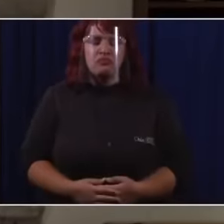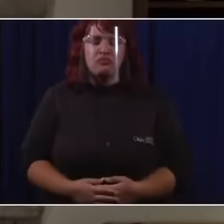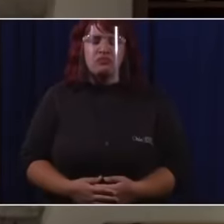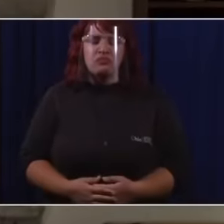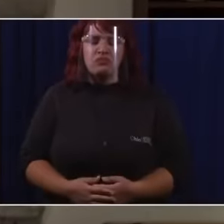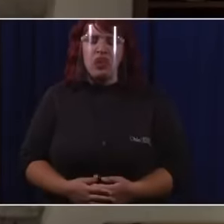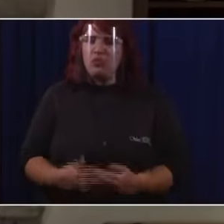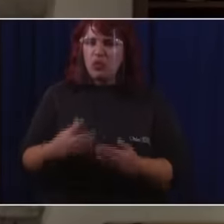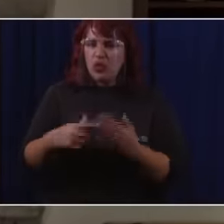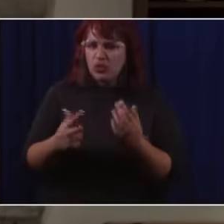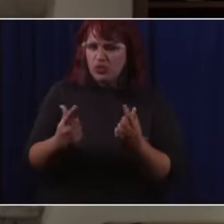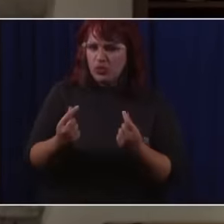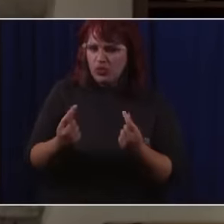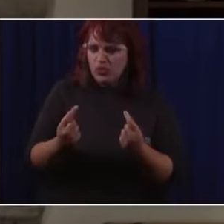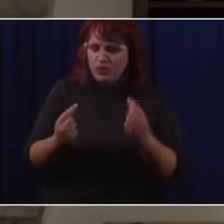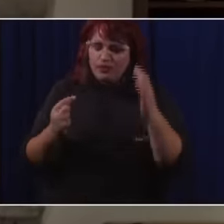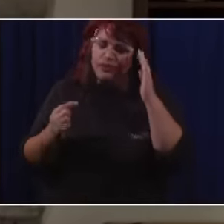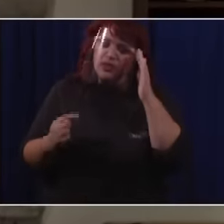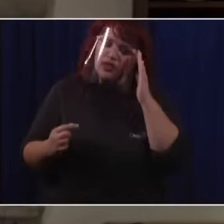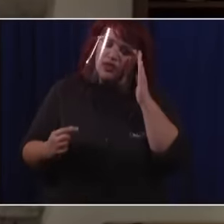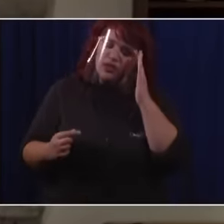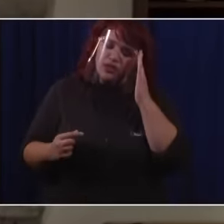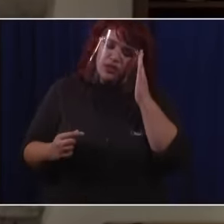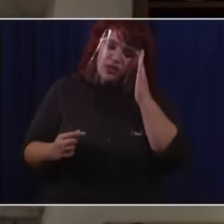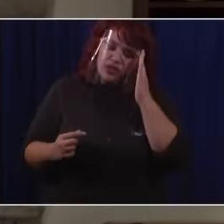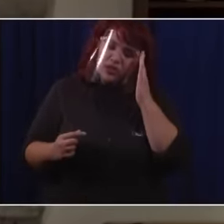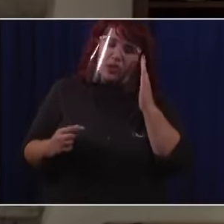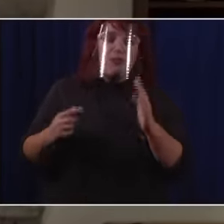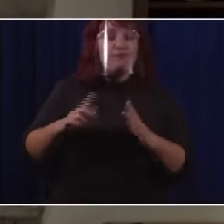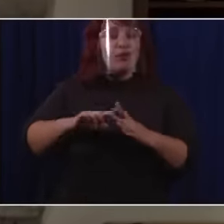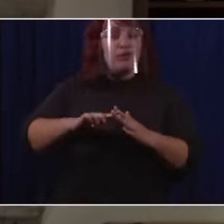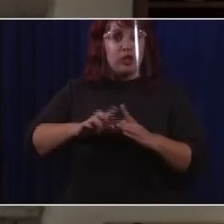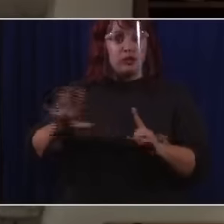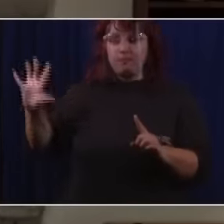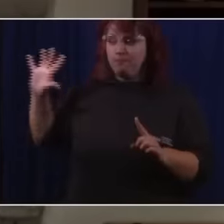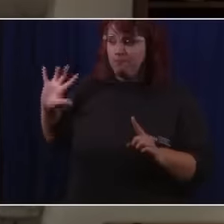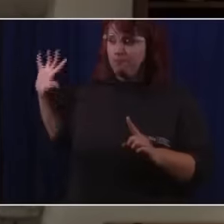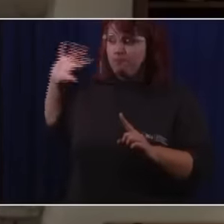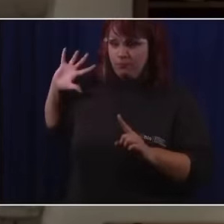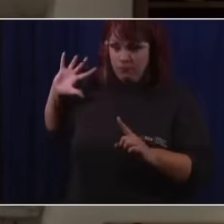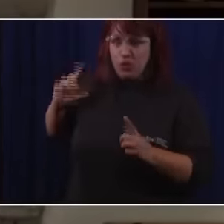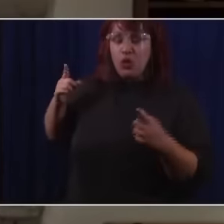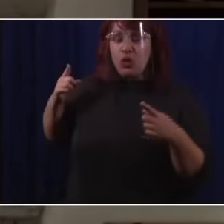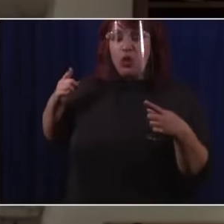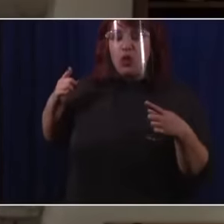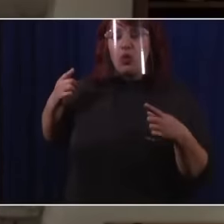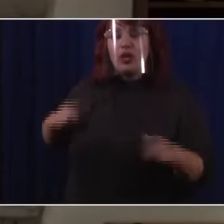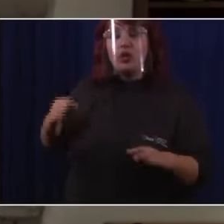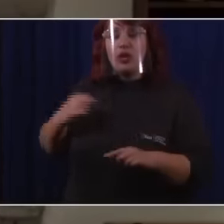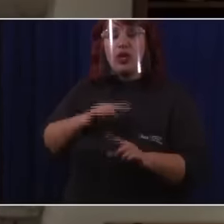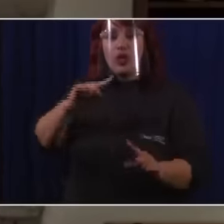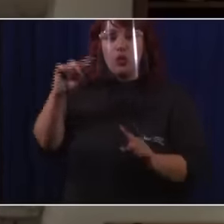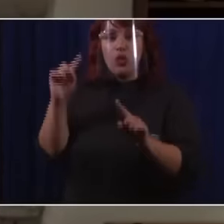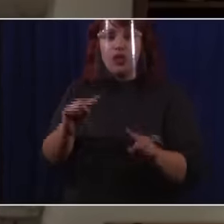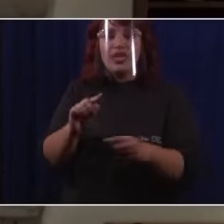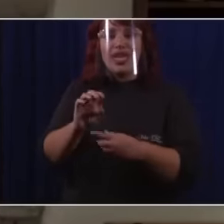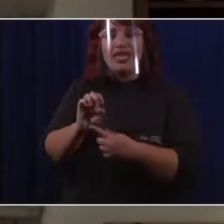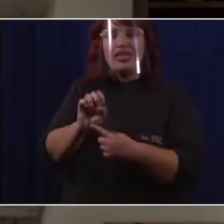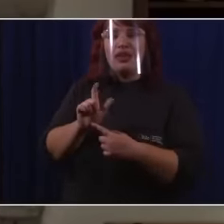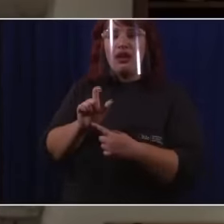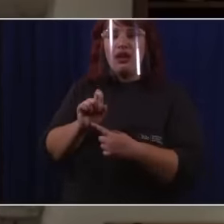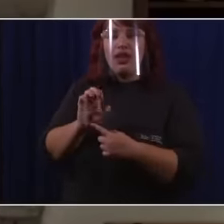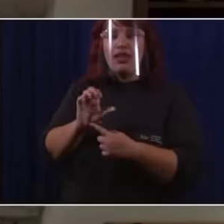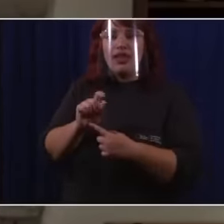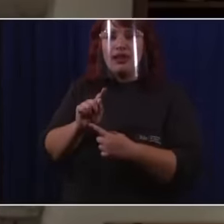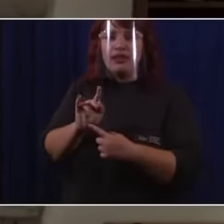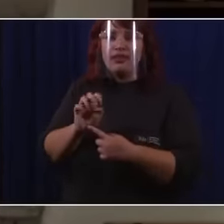when elective surgeries were cut off, and we issued an order on that, that was at the advice